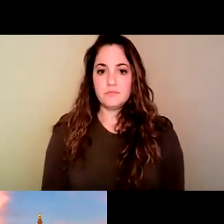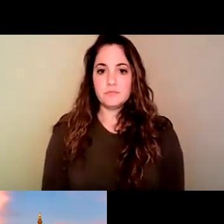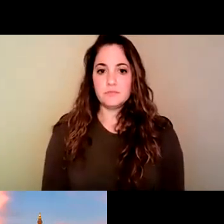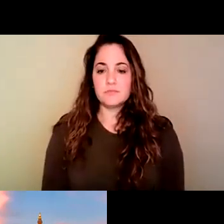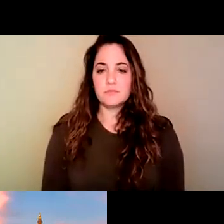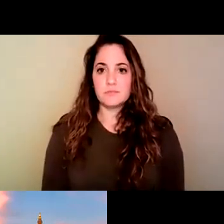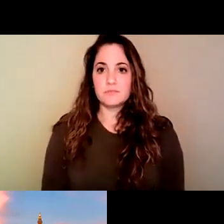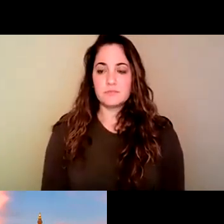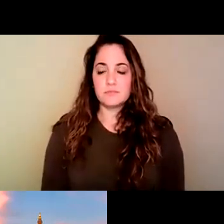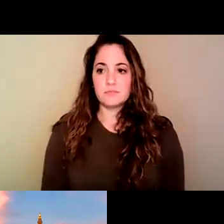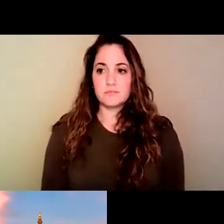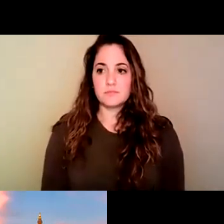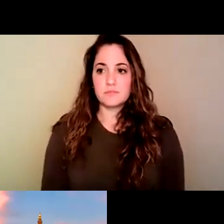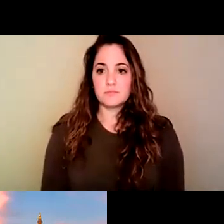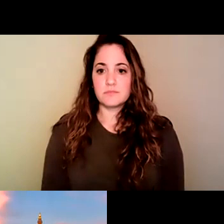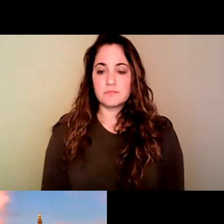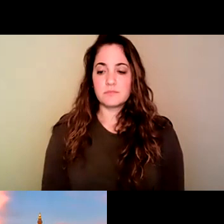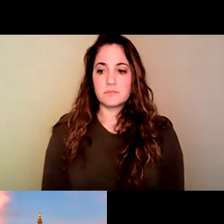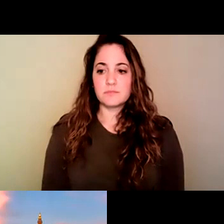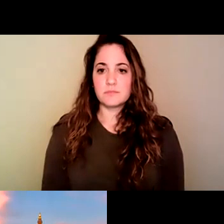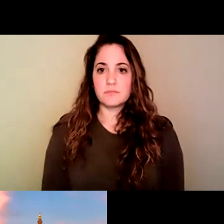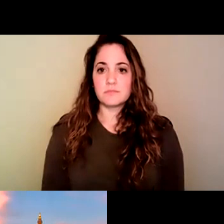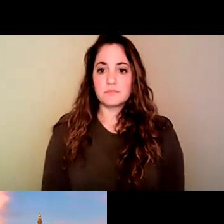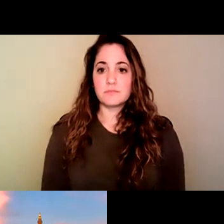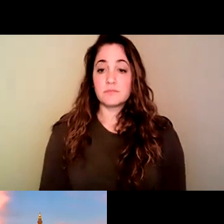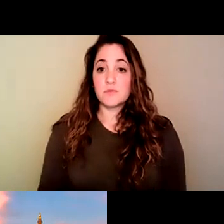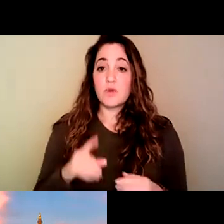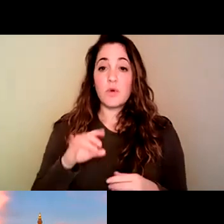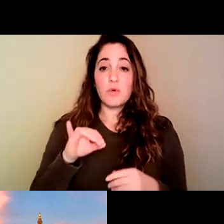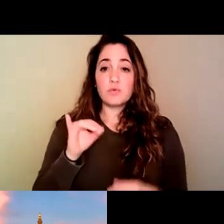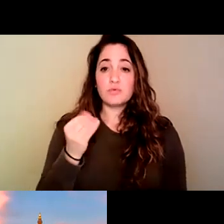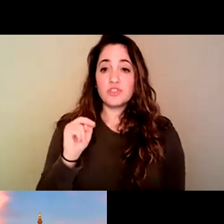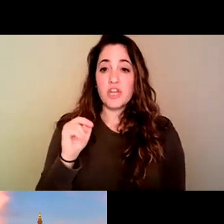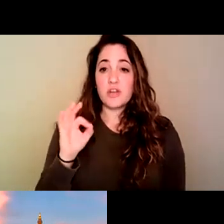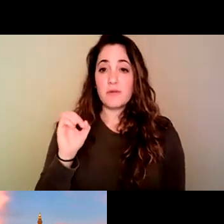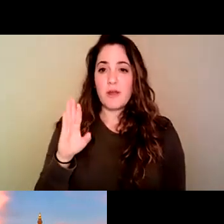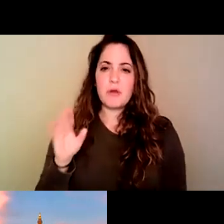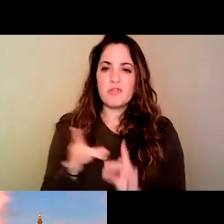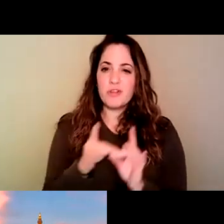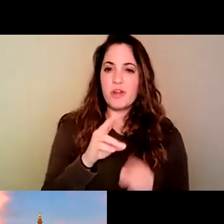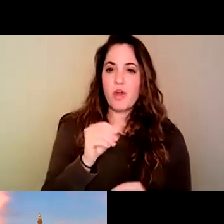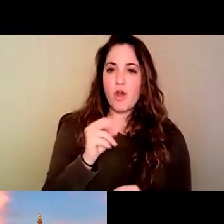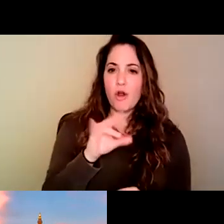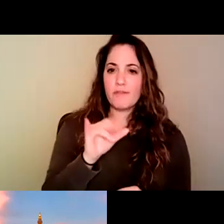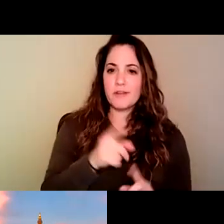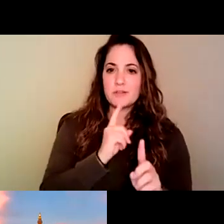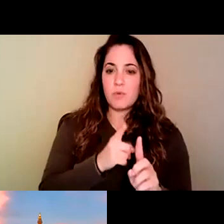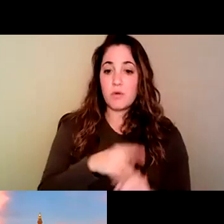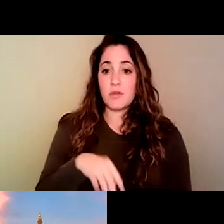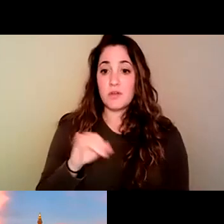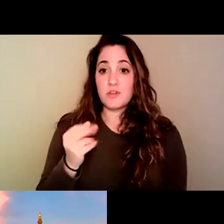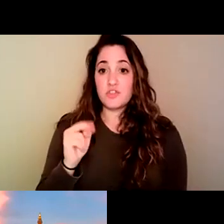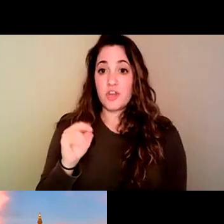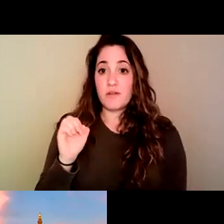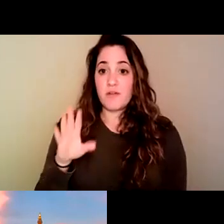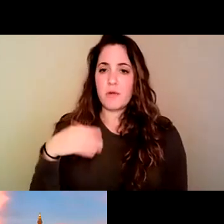So when we started the year, January and February, to Harvey's point, were exceptional months.